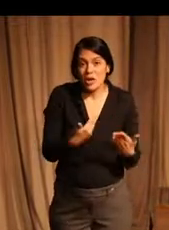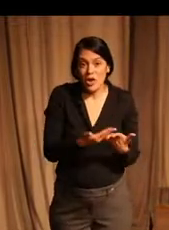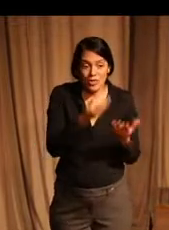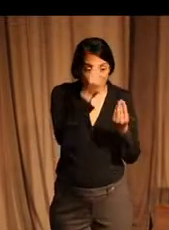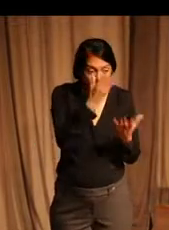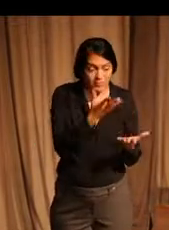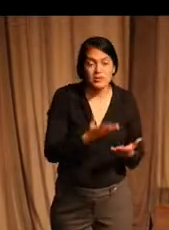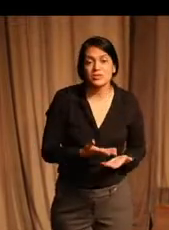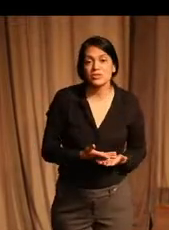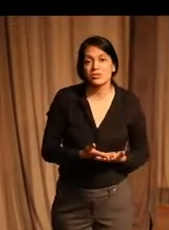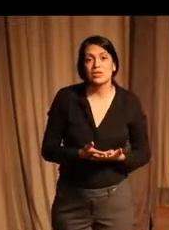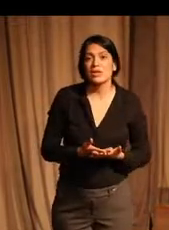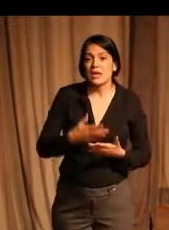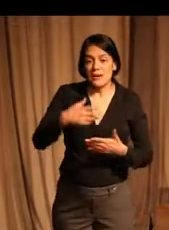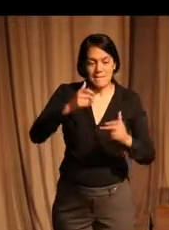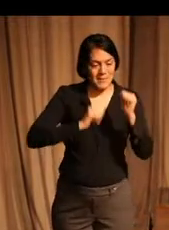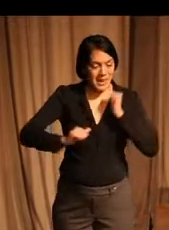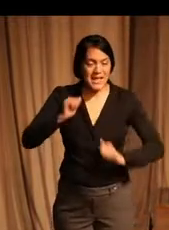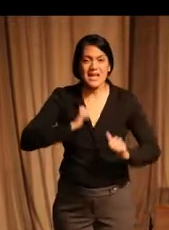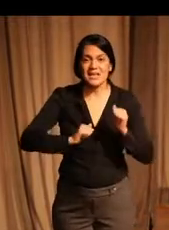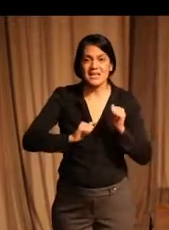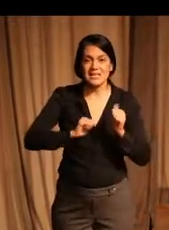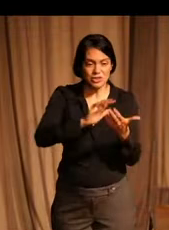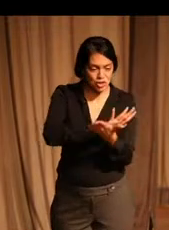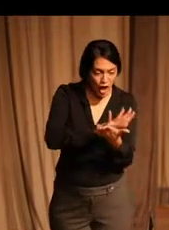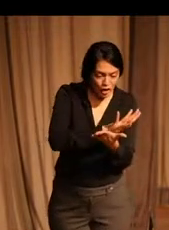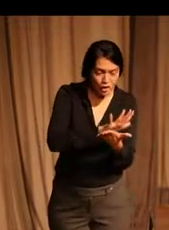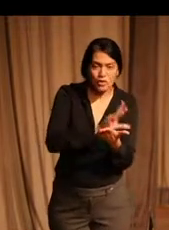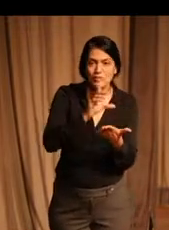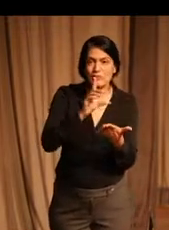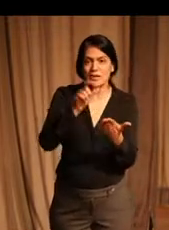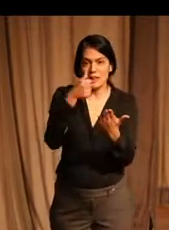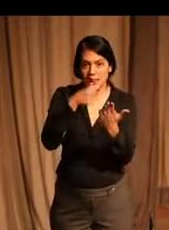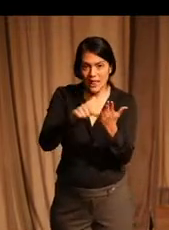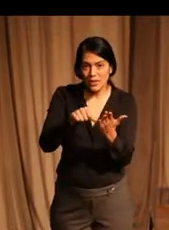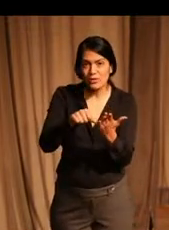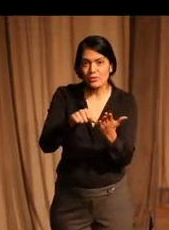also screenplays, document, letter, a huge